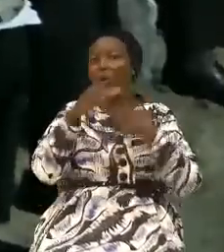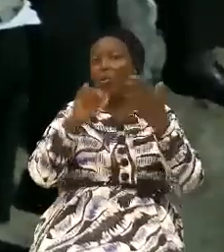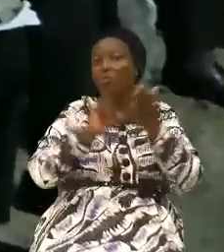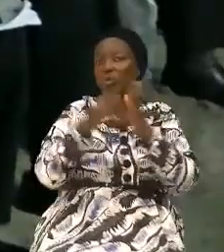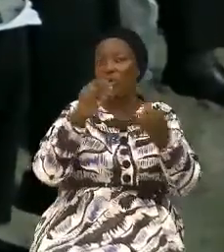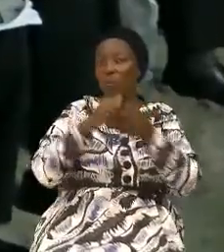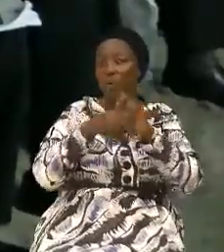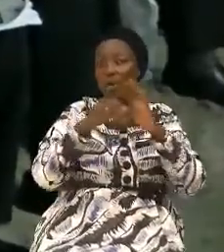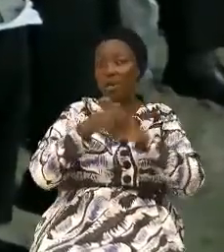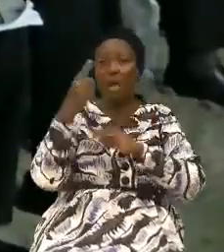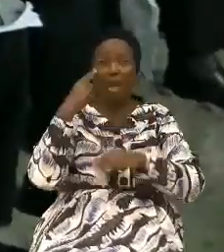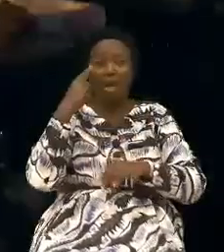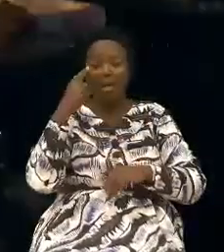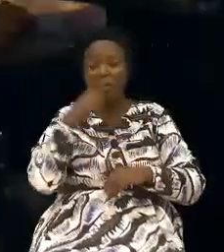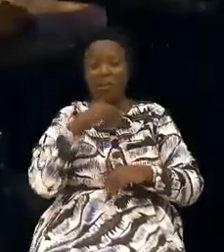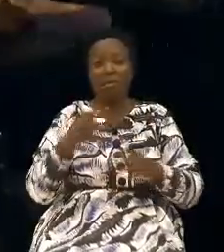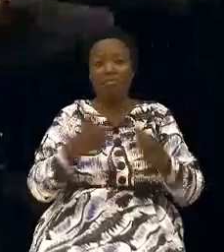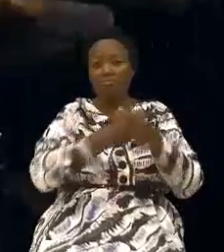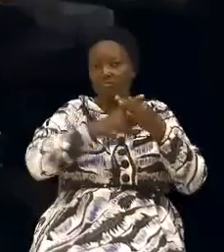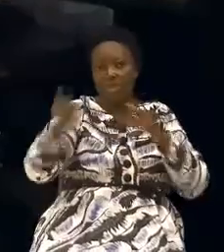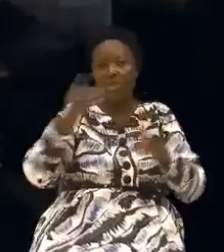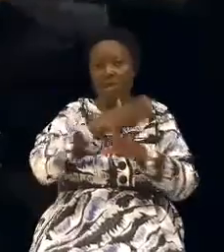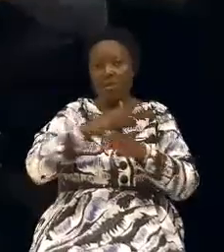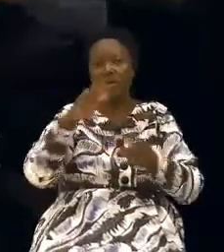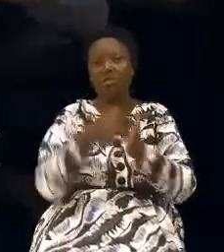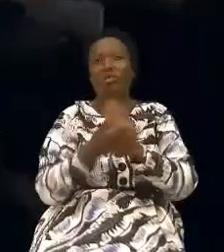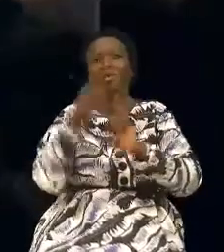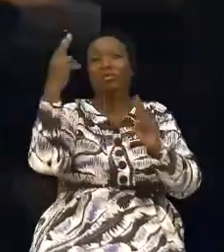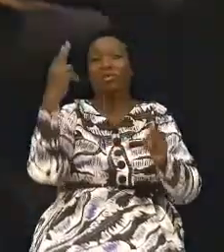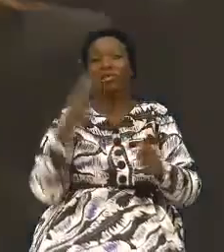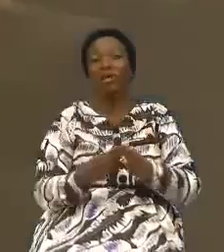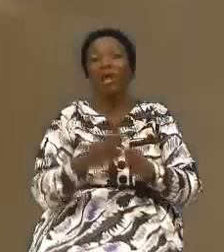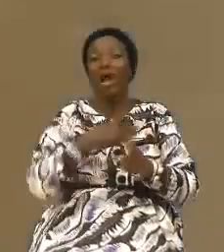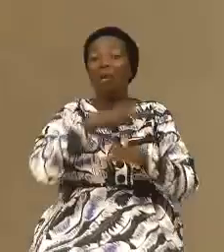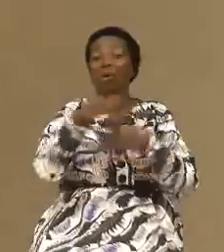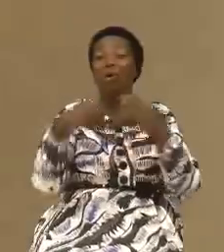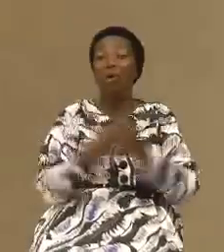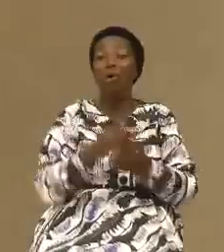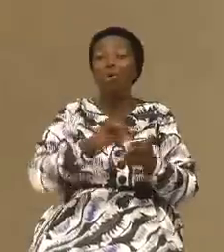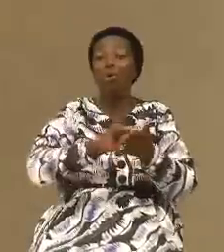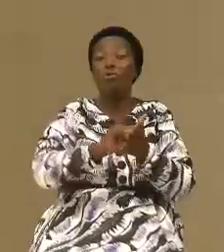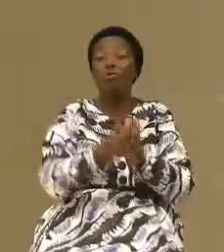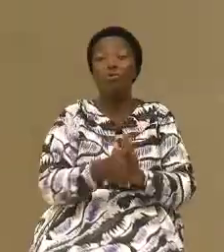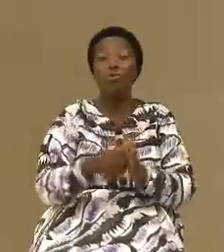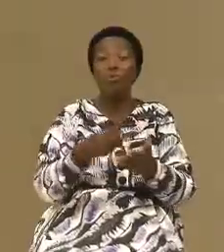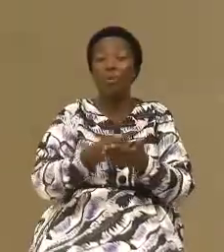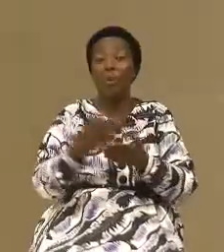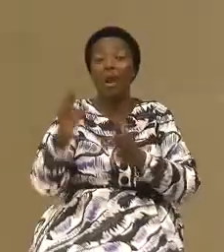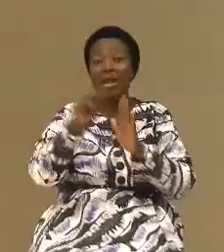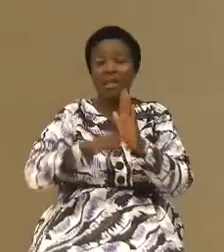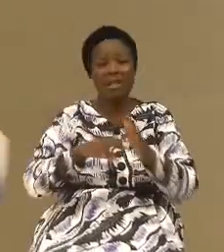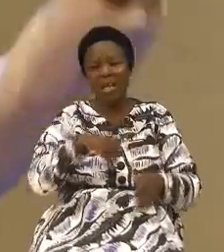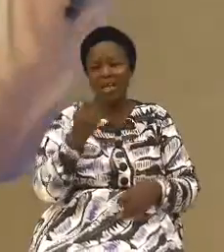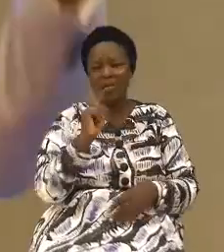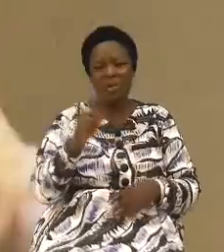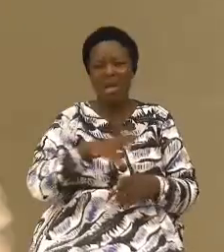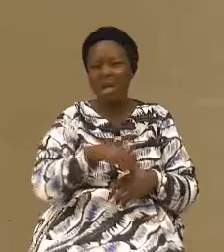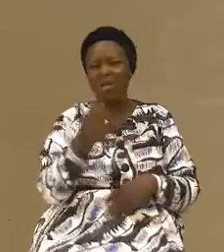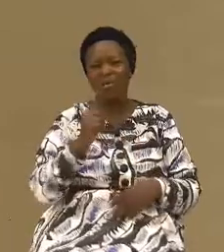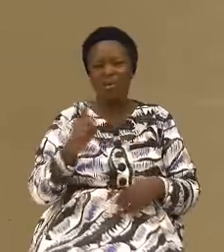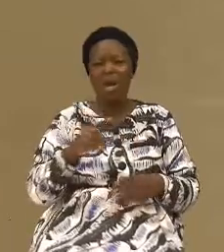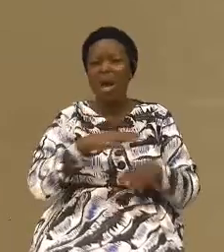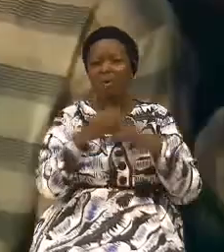vanish away in Jesus' name. And all that blindness anywhere, everywhere, come out